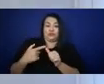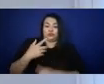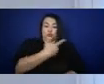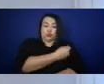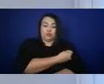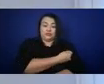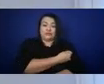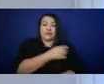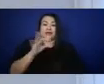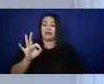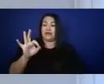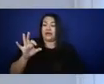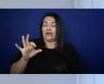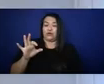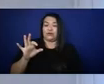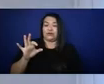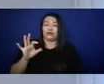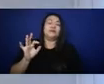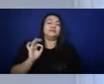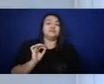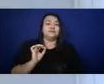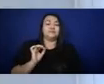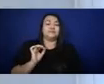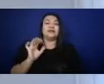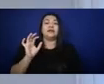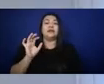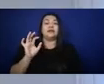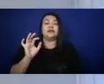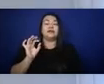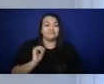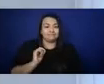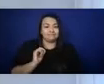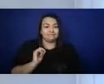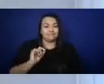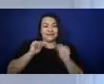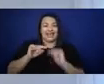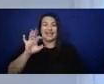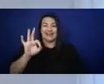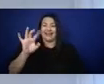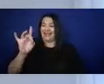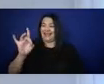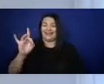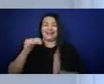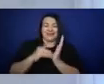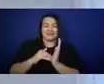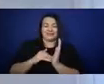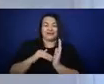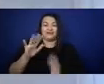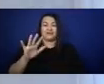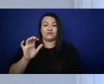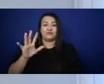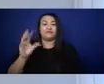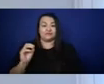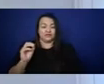state dashboard, El Paso County has administered 267,000 vaccines, which equates